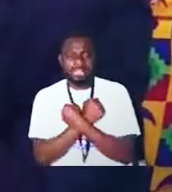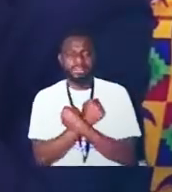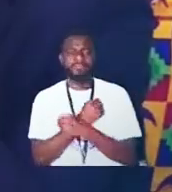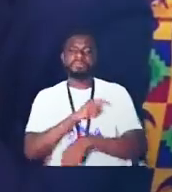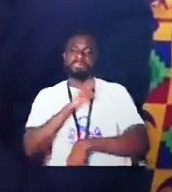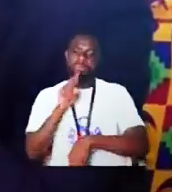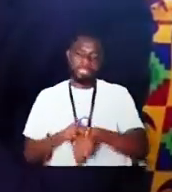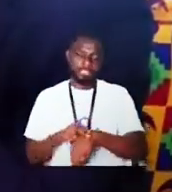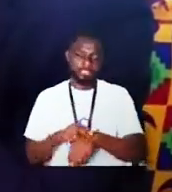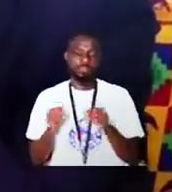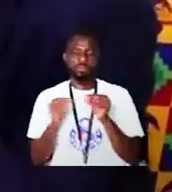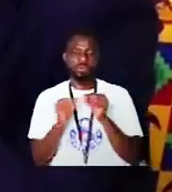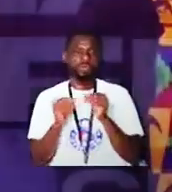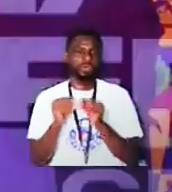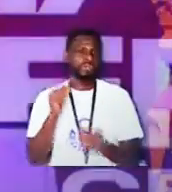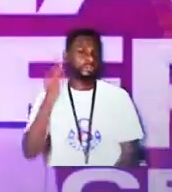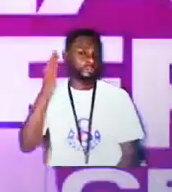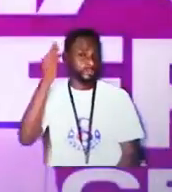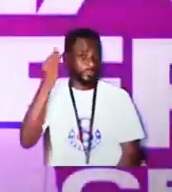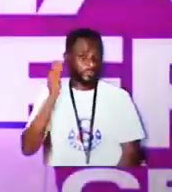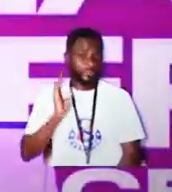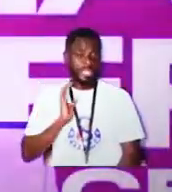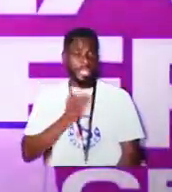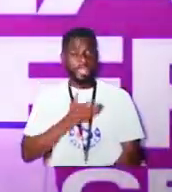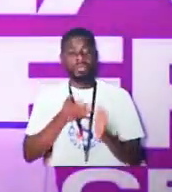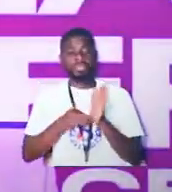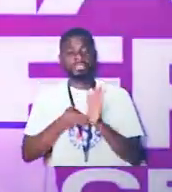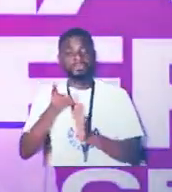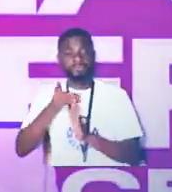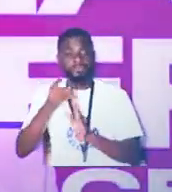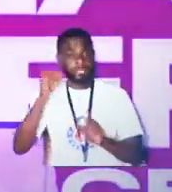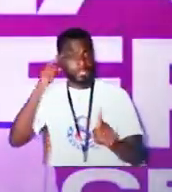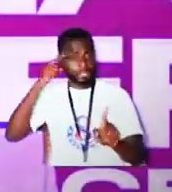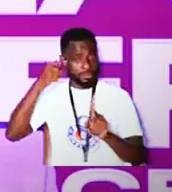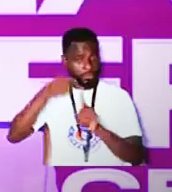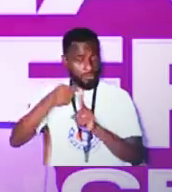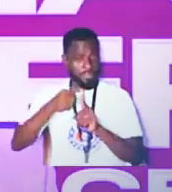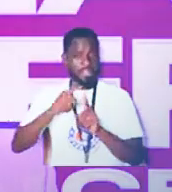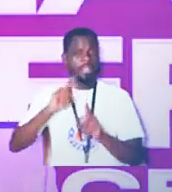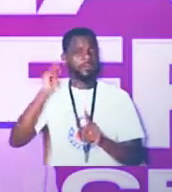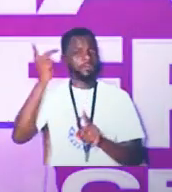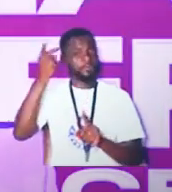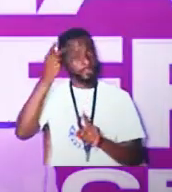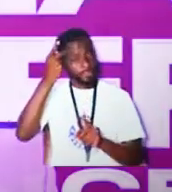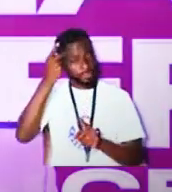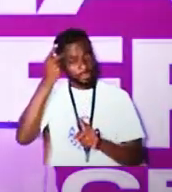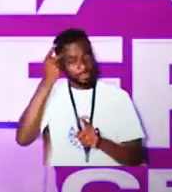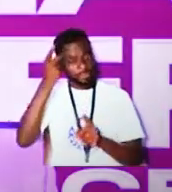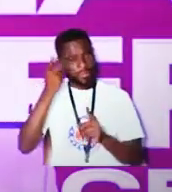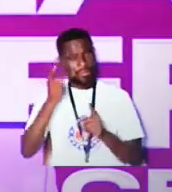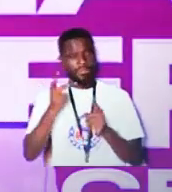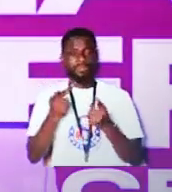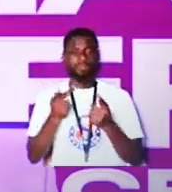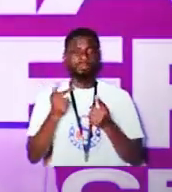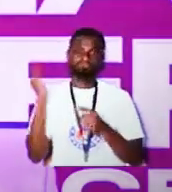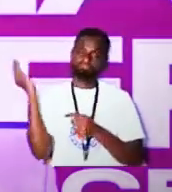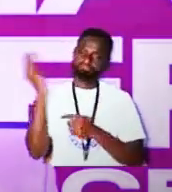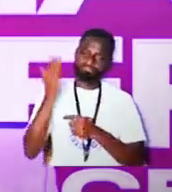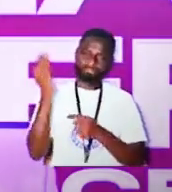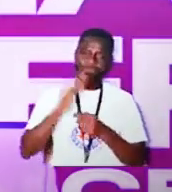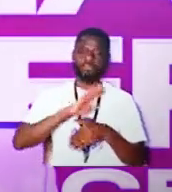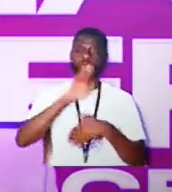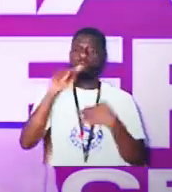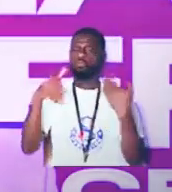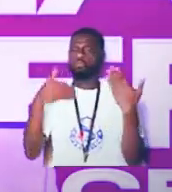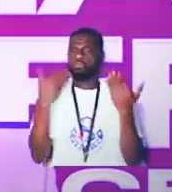in future. Our developmental goals and our political manifestos all